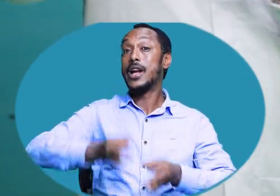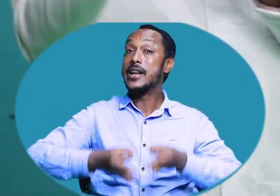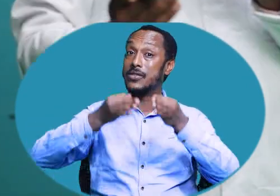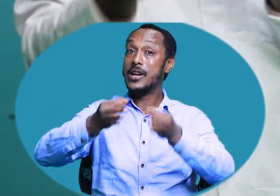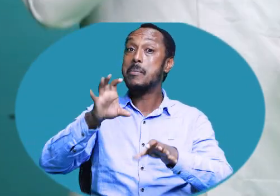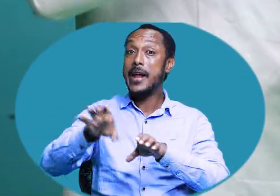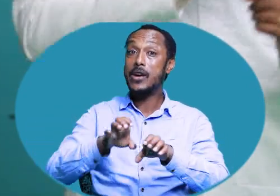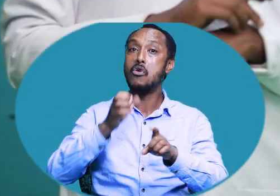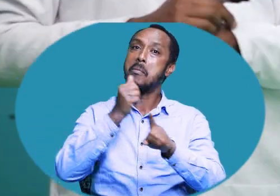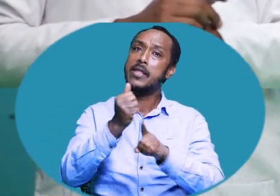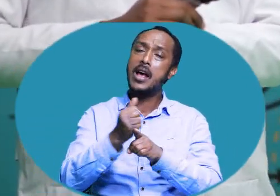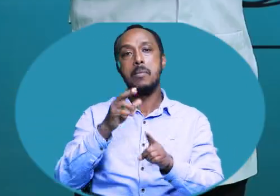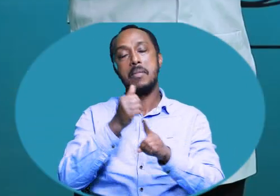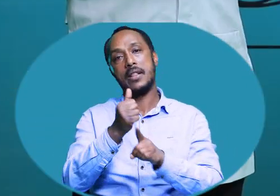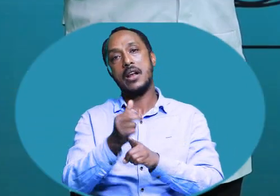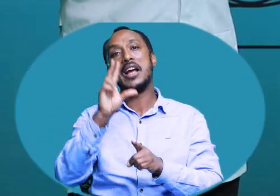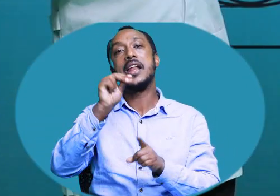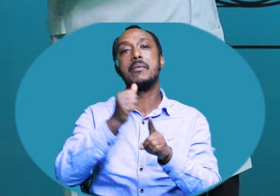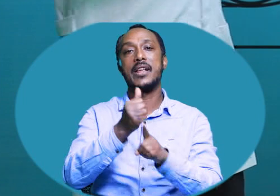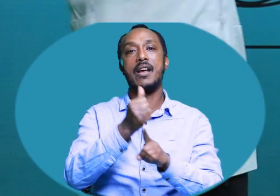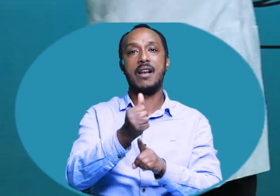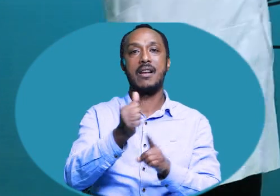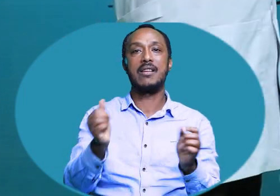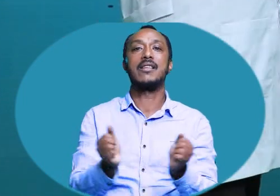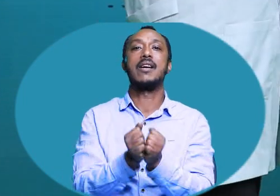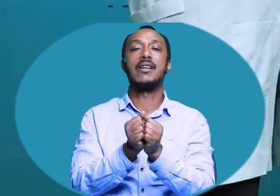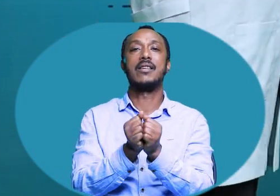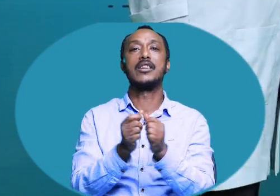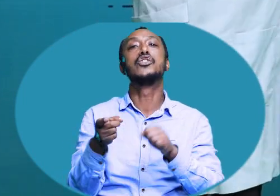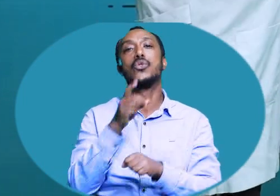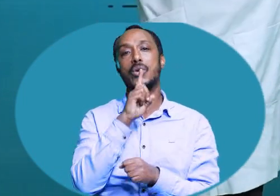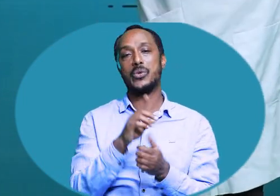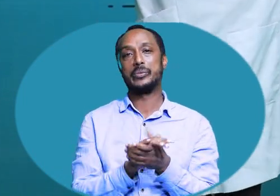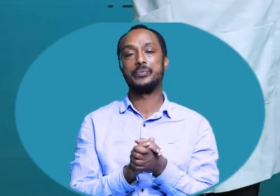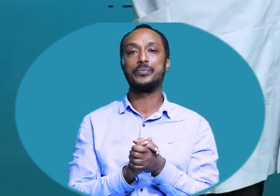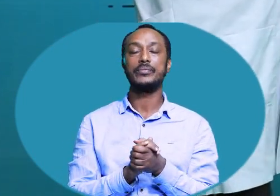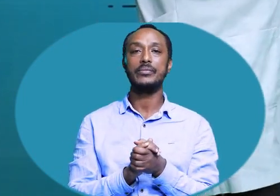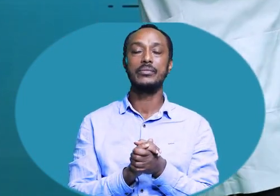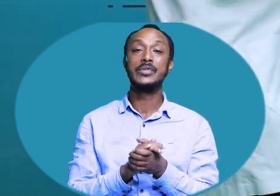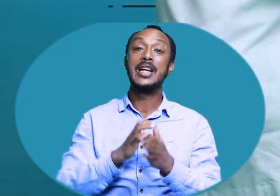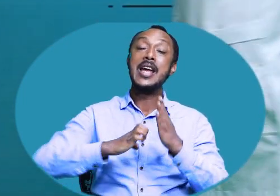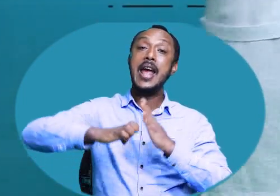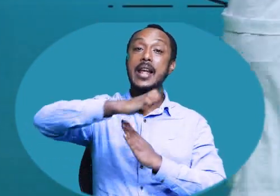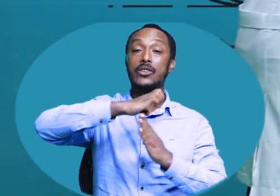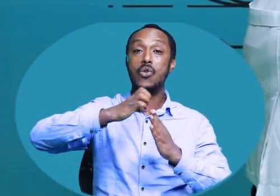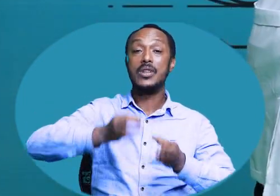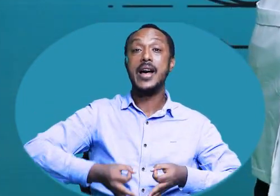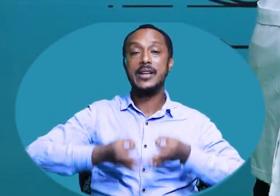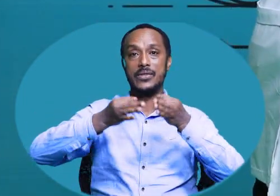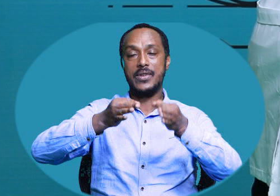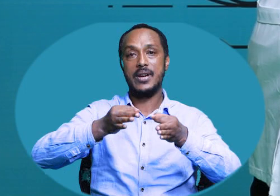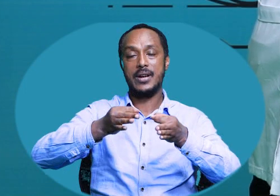to non-metal or non-metal to metal. Okay, therefore, is formed by electron transfer